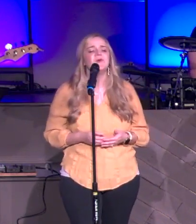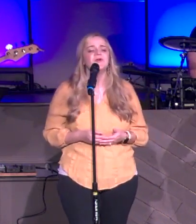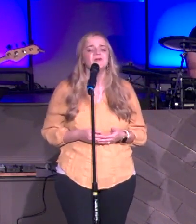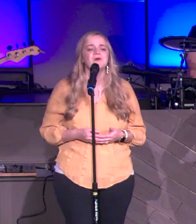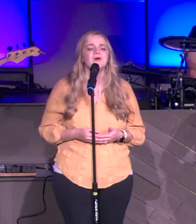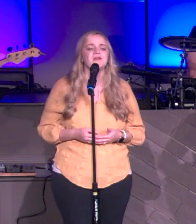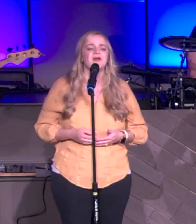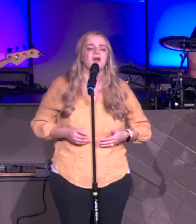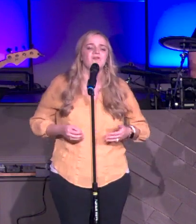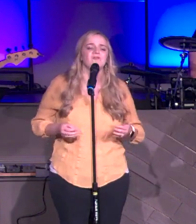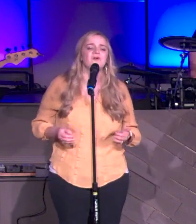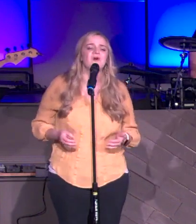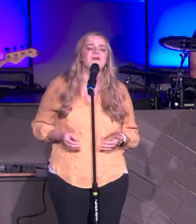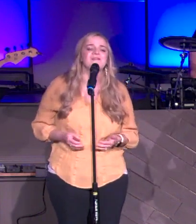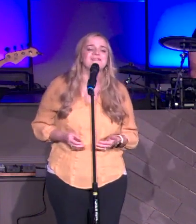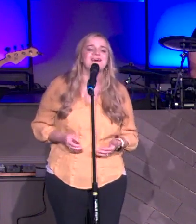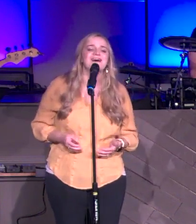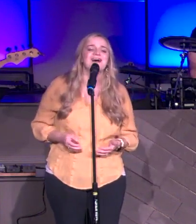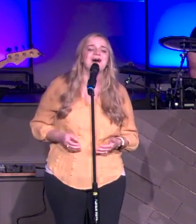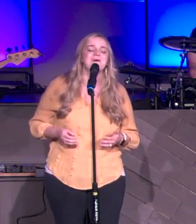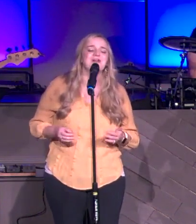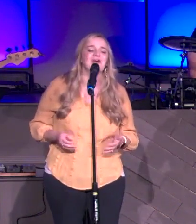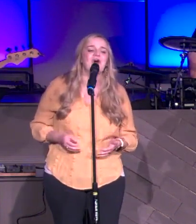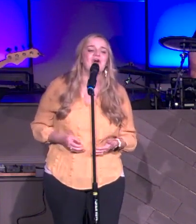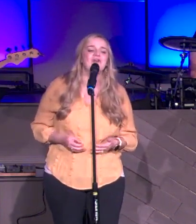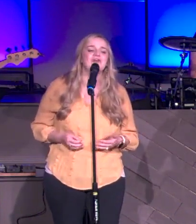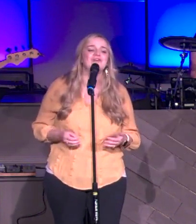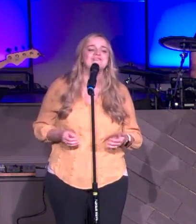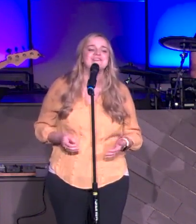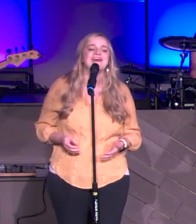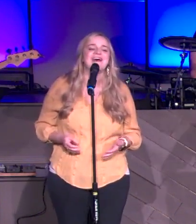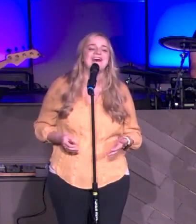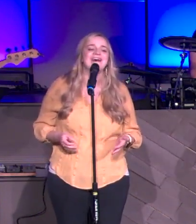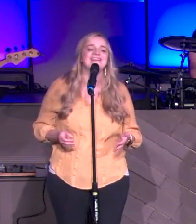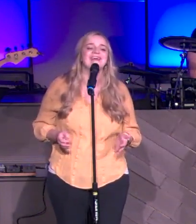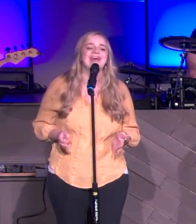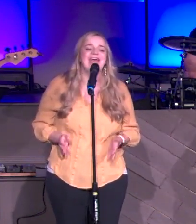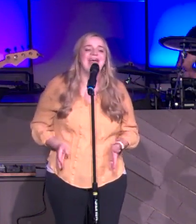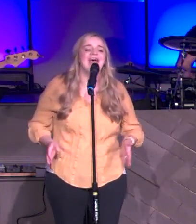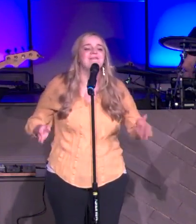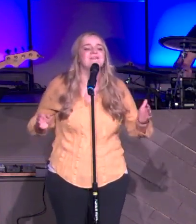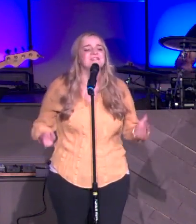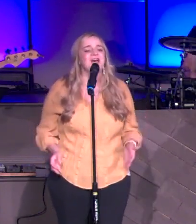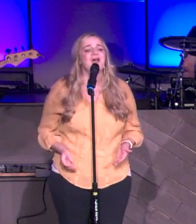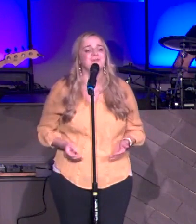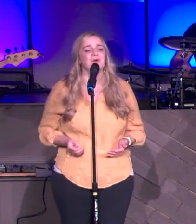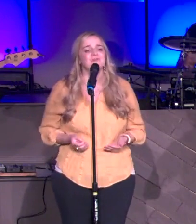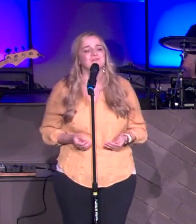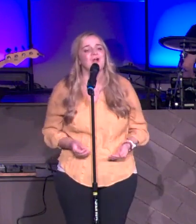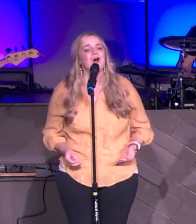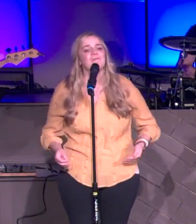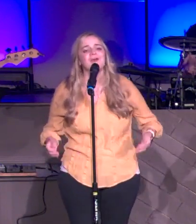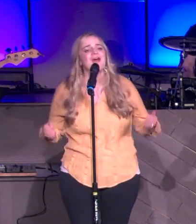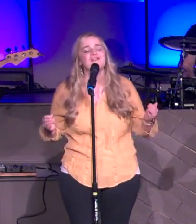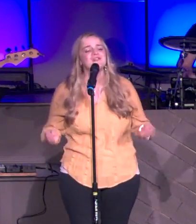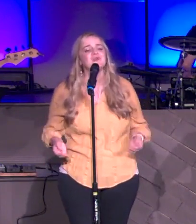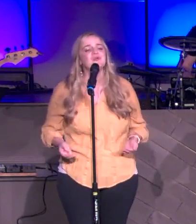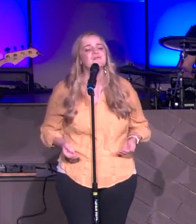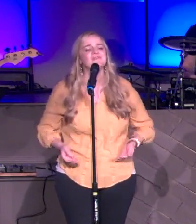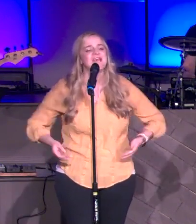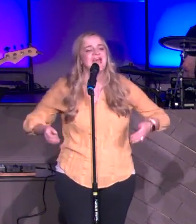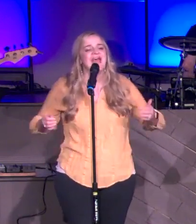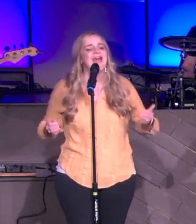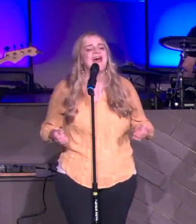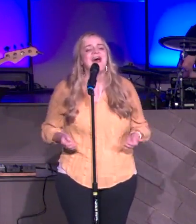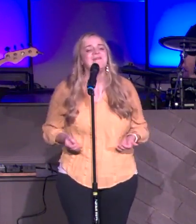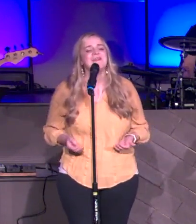Conquered death. and the dead rose from their